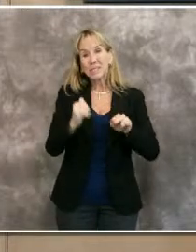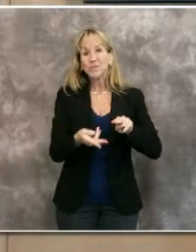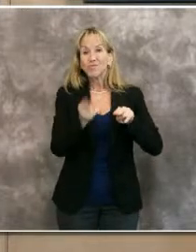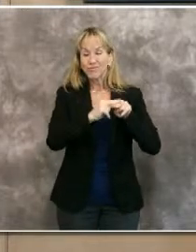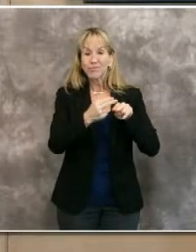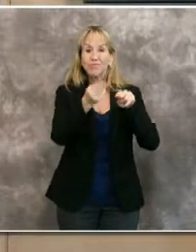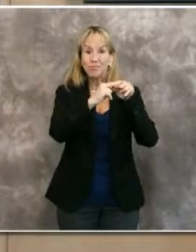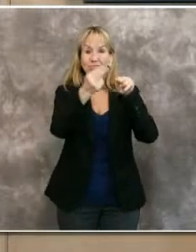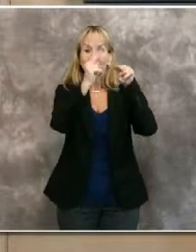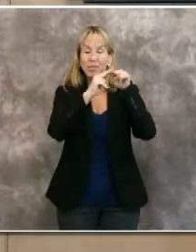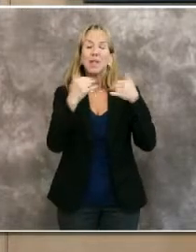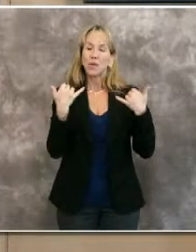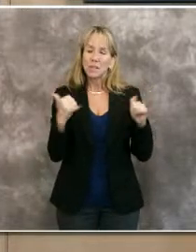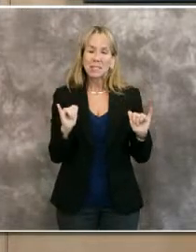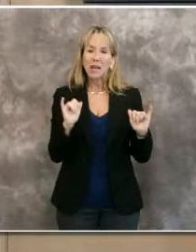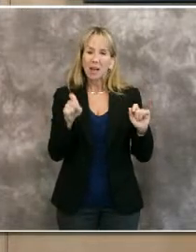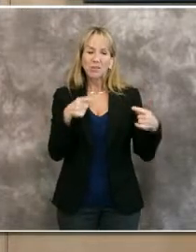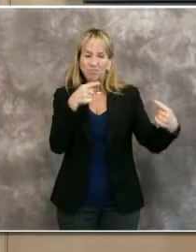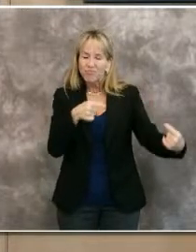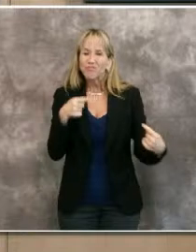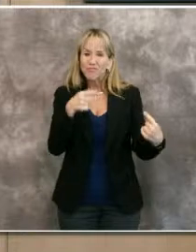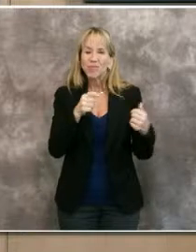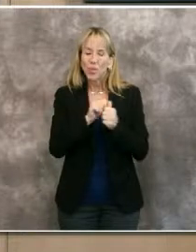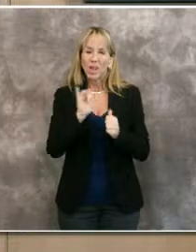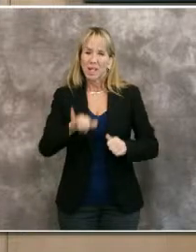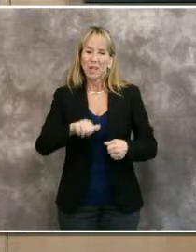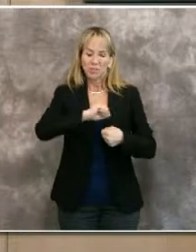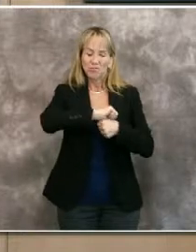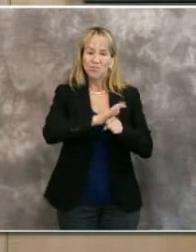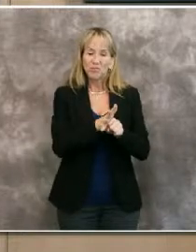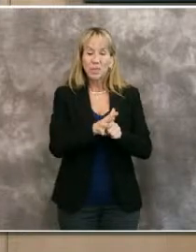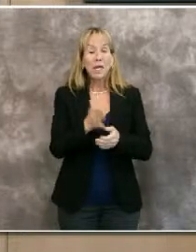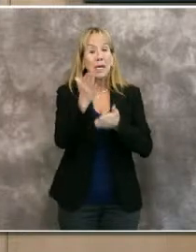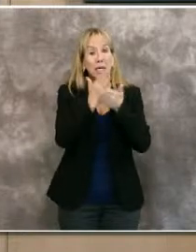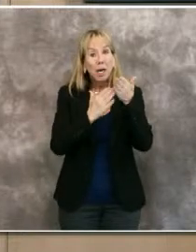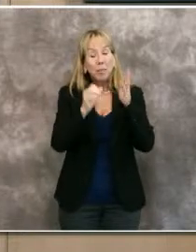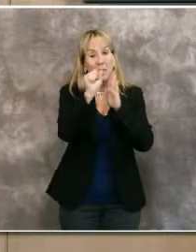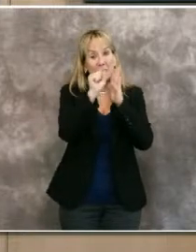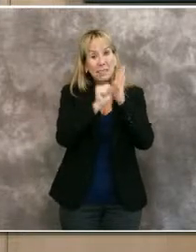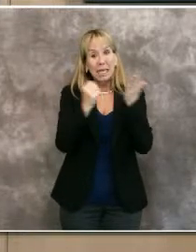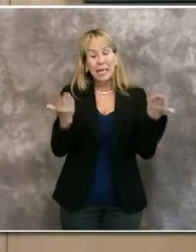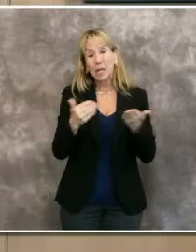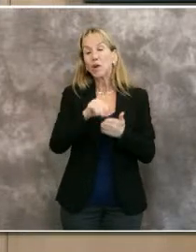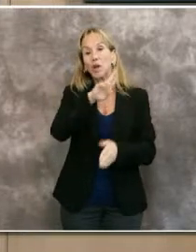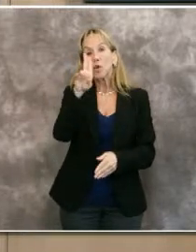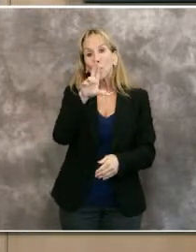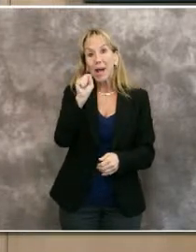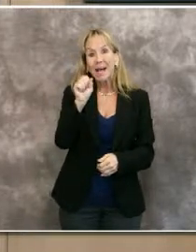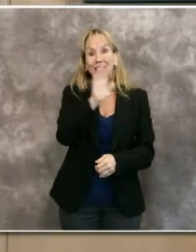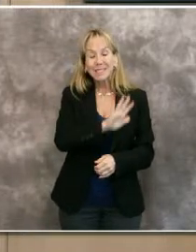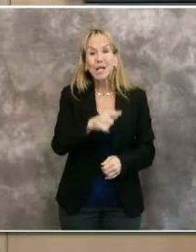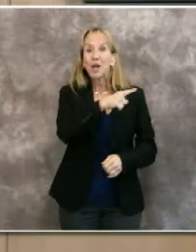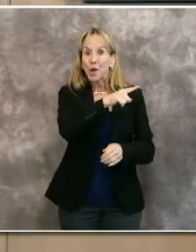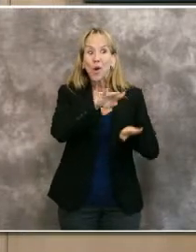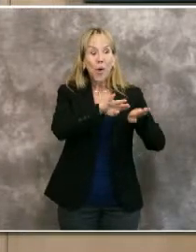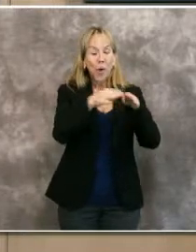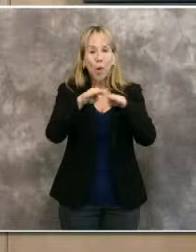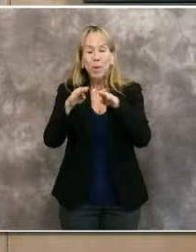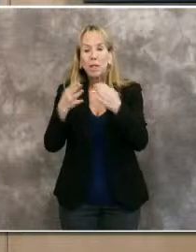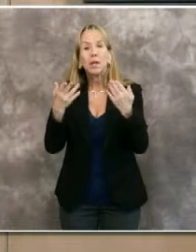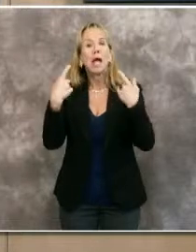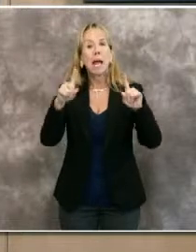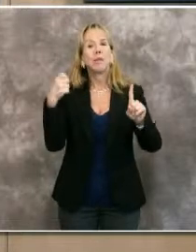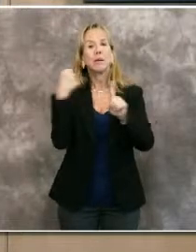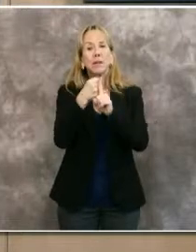it's a problem that we still have to deal with. In several states throughout the nation, reopenings have led to increases in